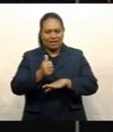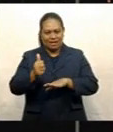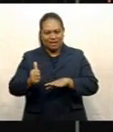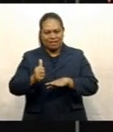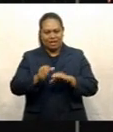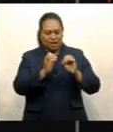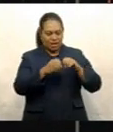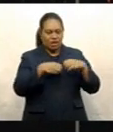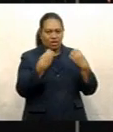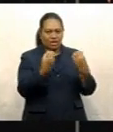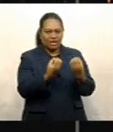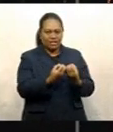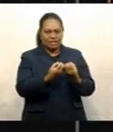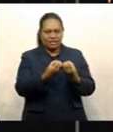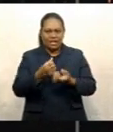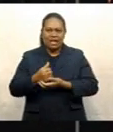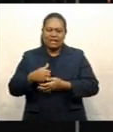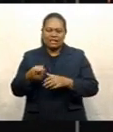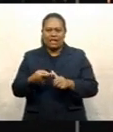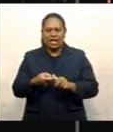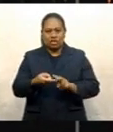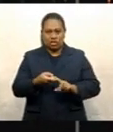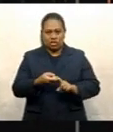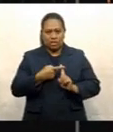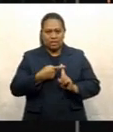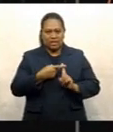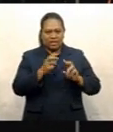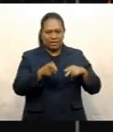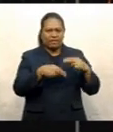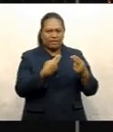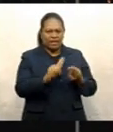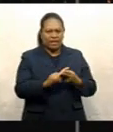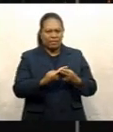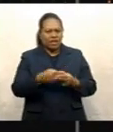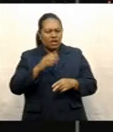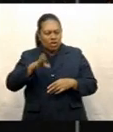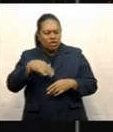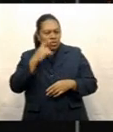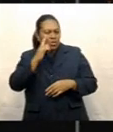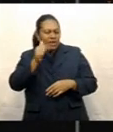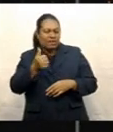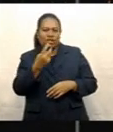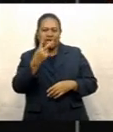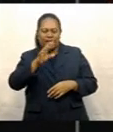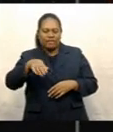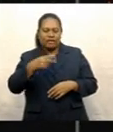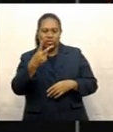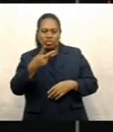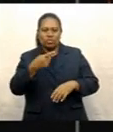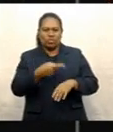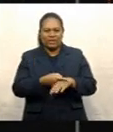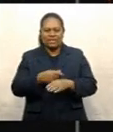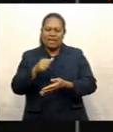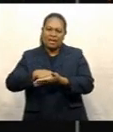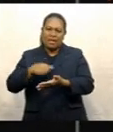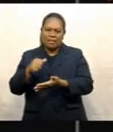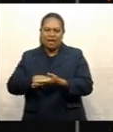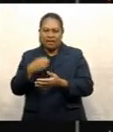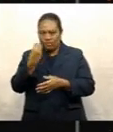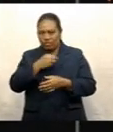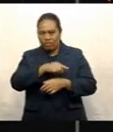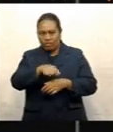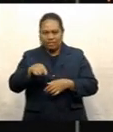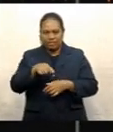organization, has adopted a family and is assisting them every fortnight with groceries. 64-year-old Parbawati